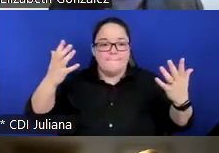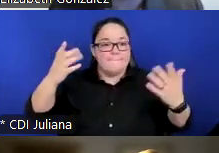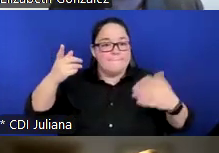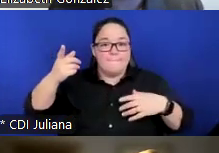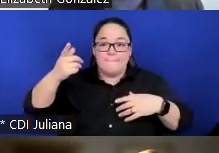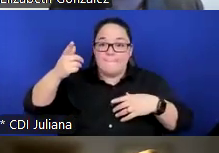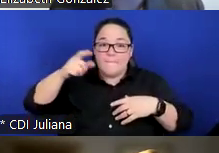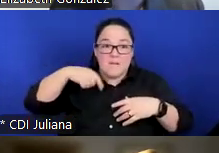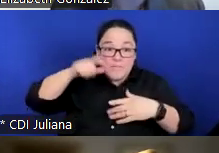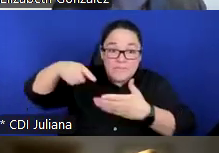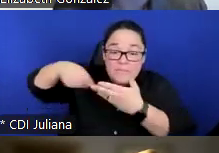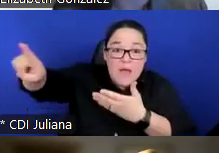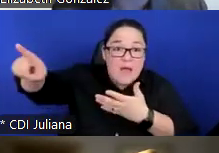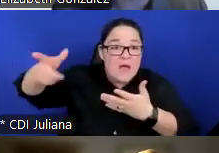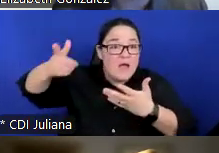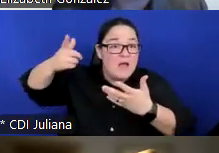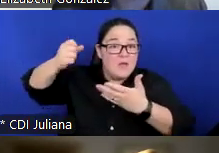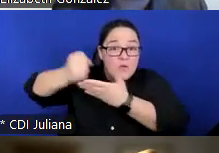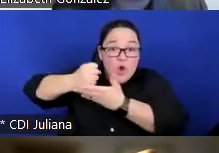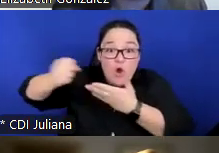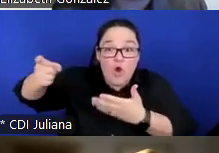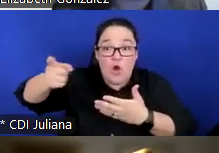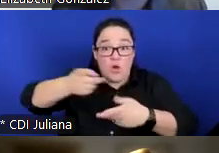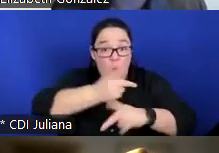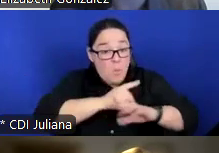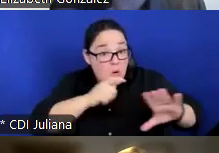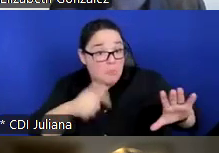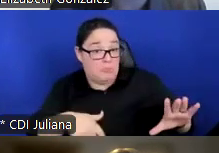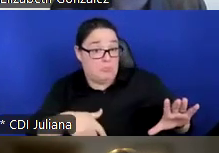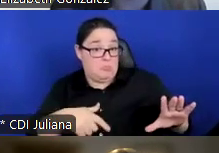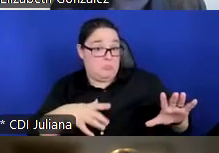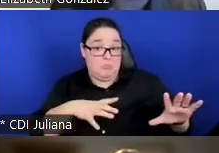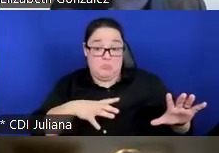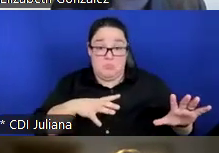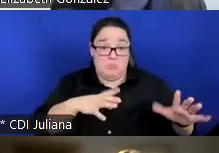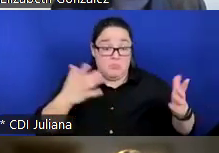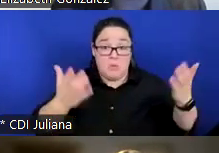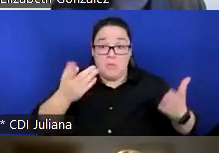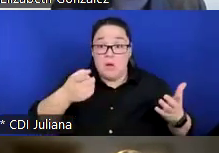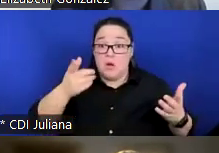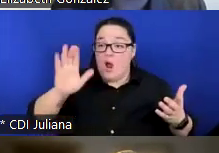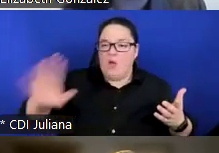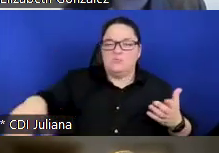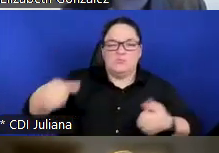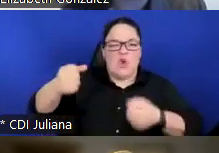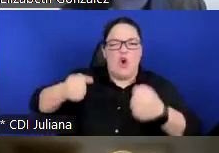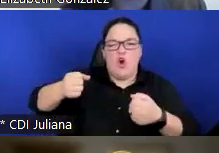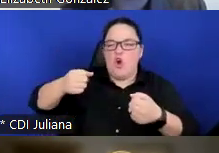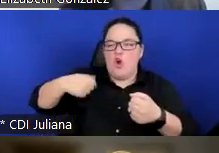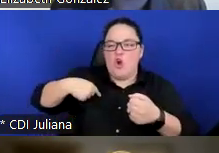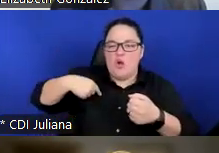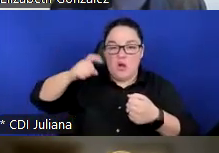loans. Or if you don't want the car anymore, that you don't have to keep making that payment.